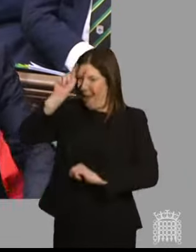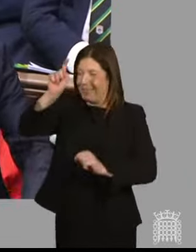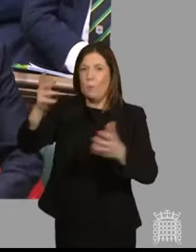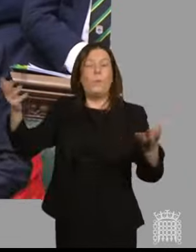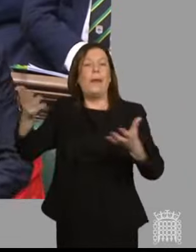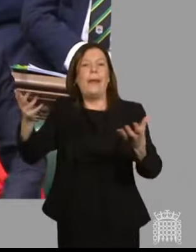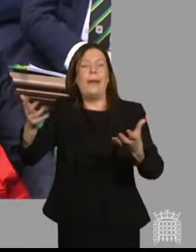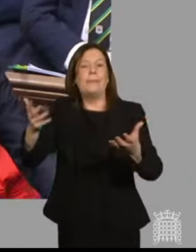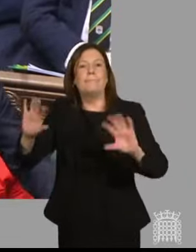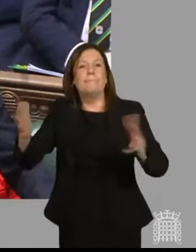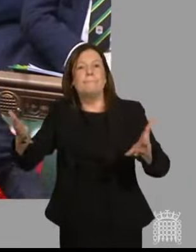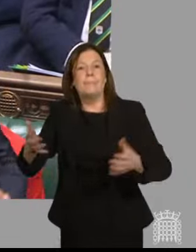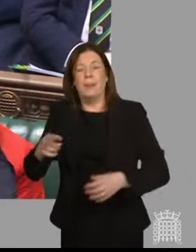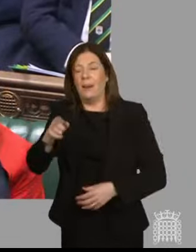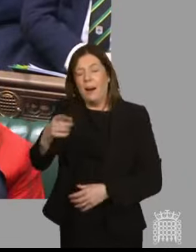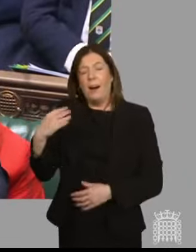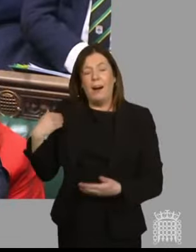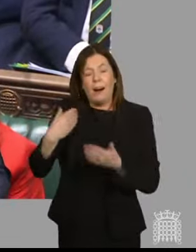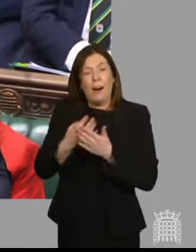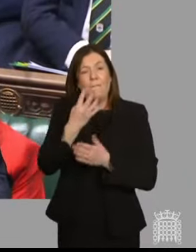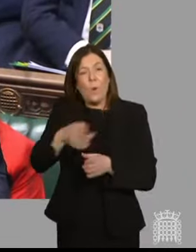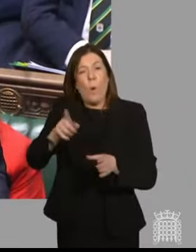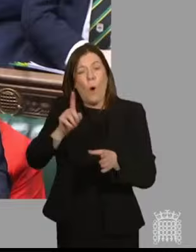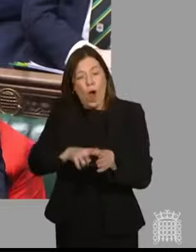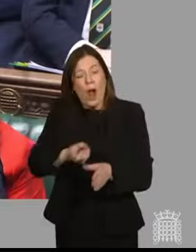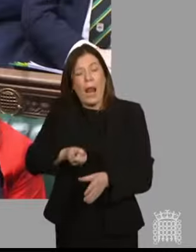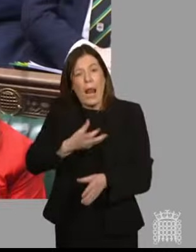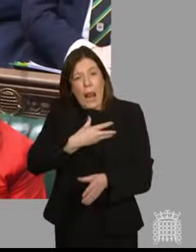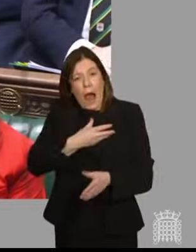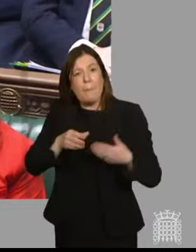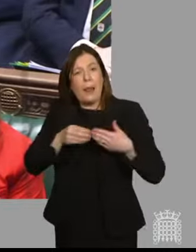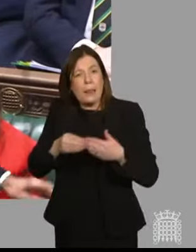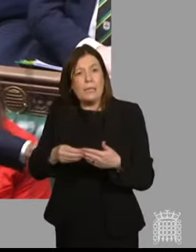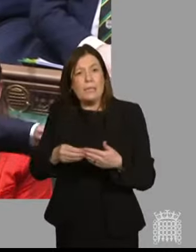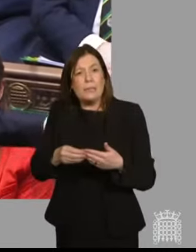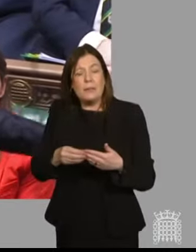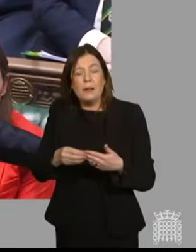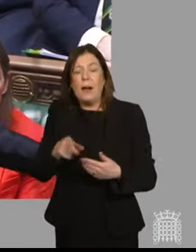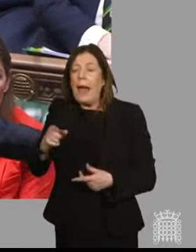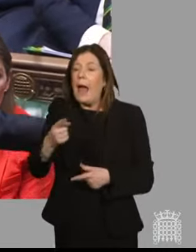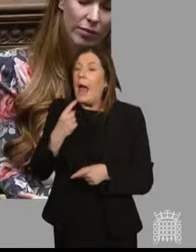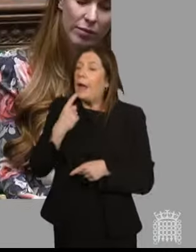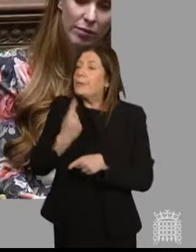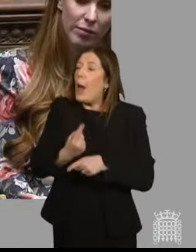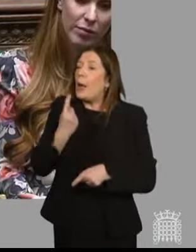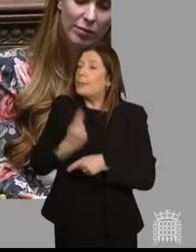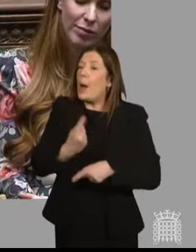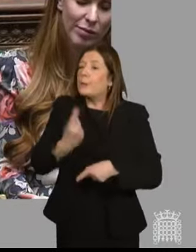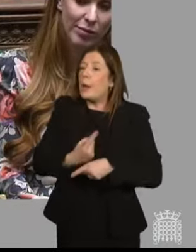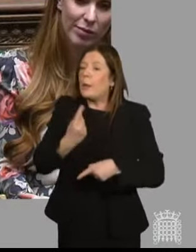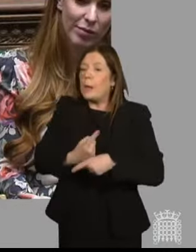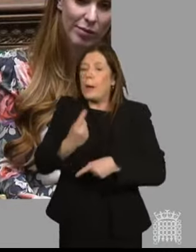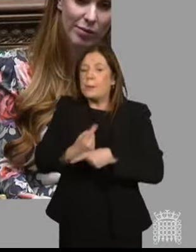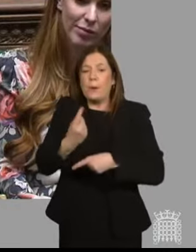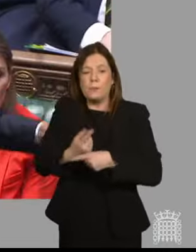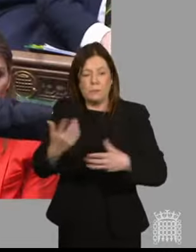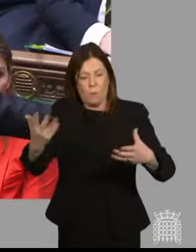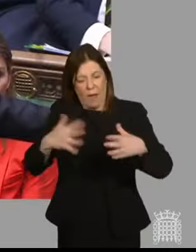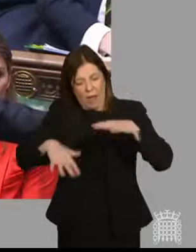it's still all slogan, no plan, Mr. Speaker. Now, just this weekend, Mr. Speaker,